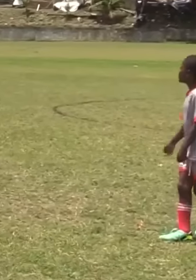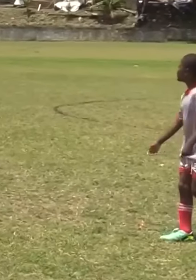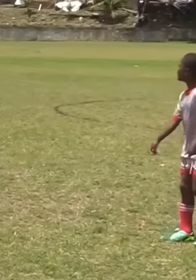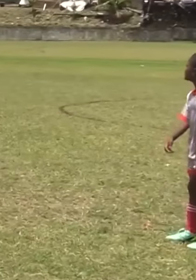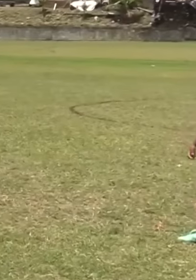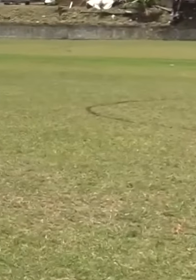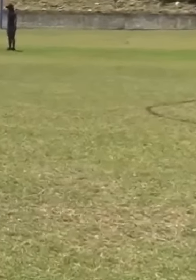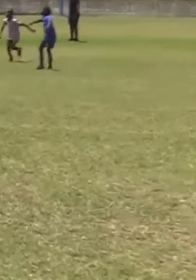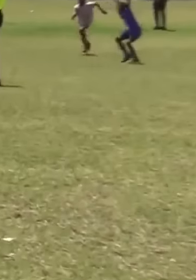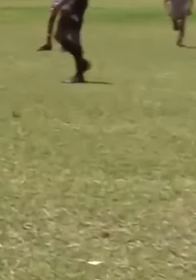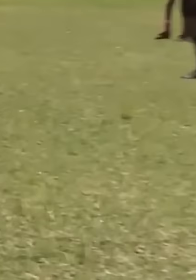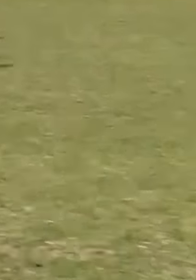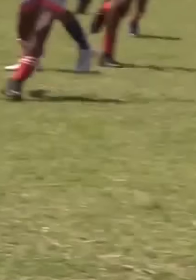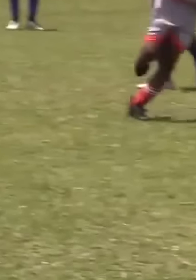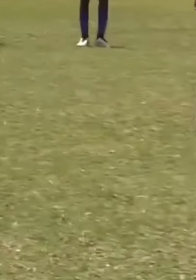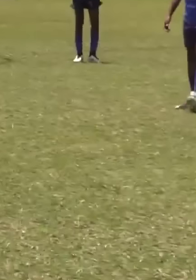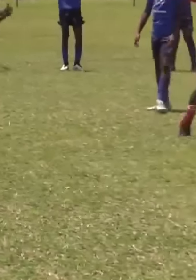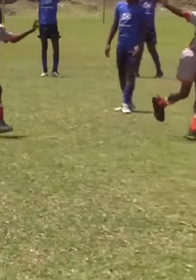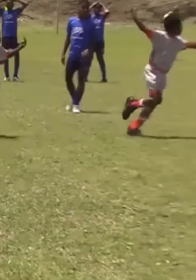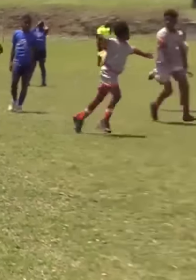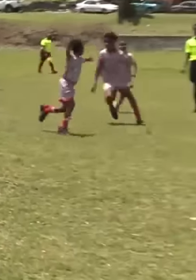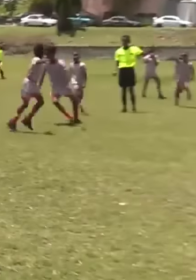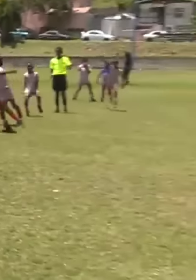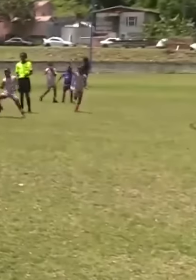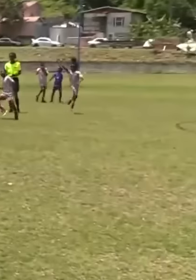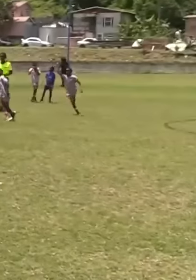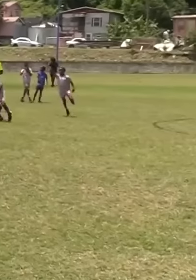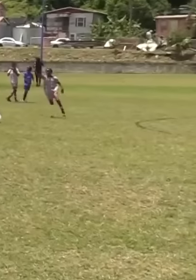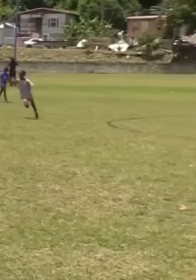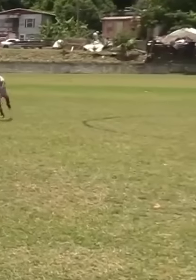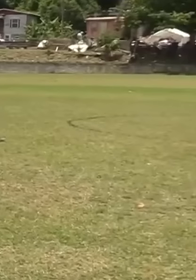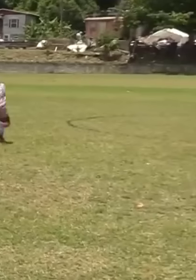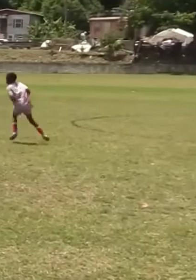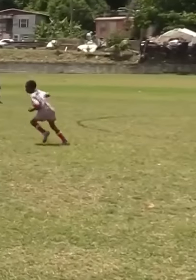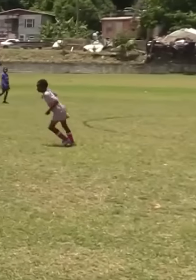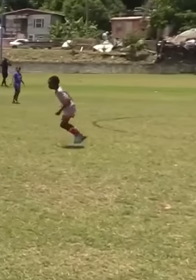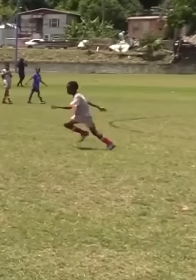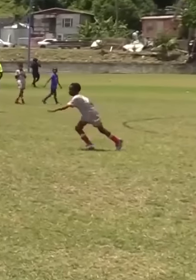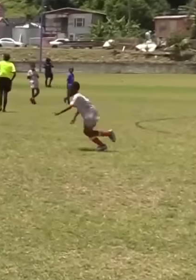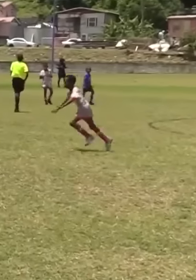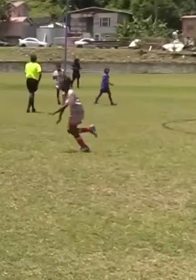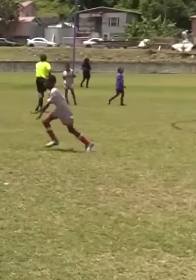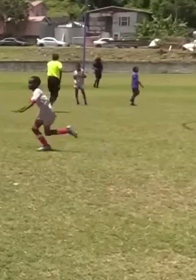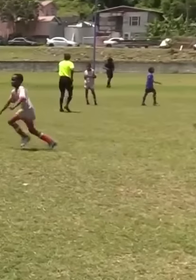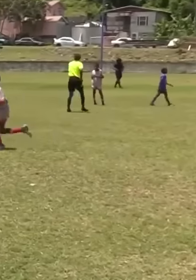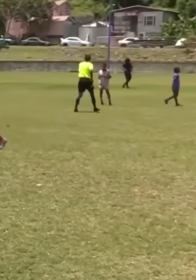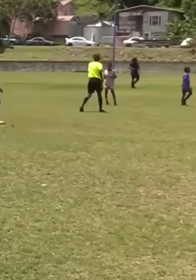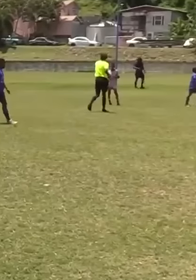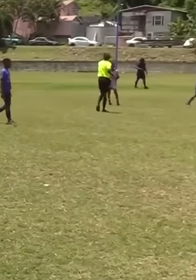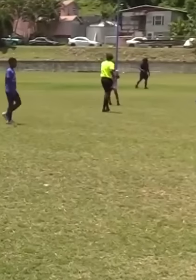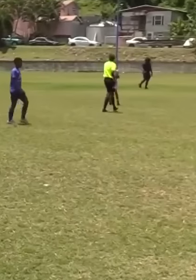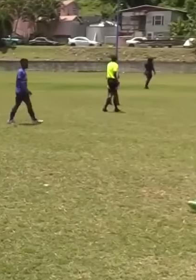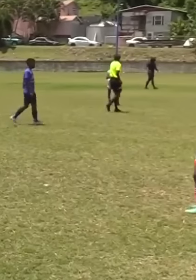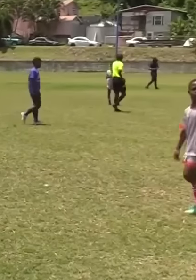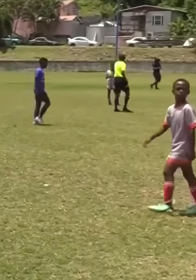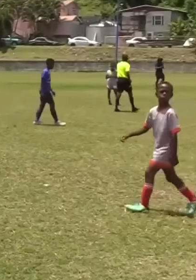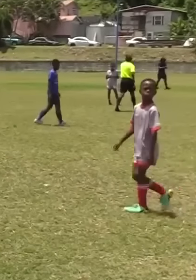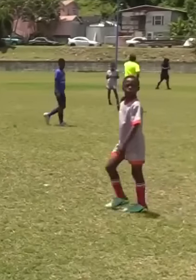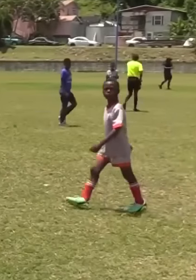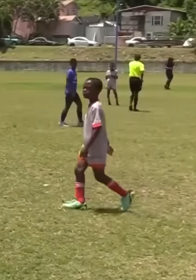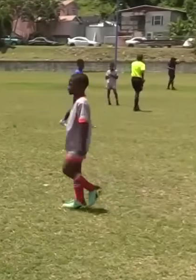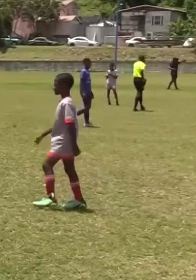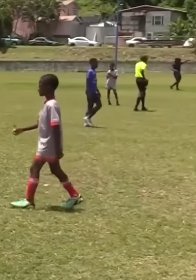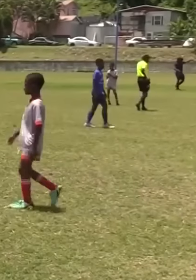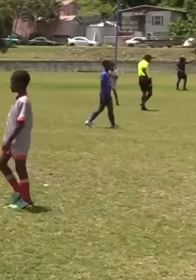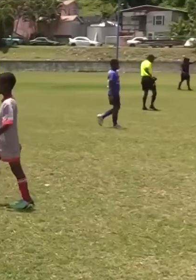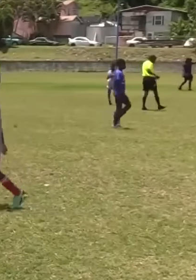the majority of the possession and they make it count. Headley again, leading by example. 2-0 then,